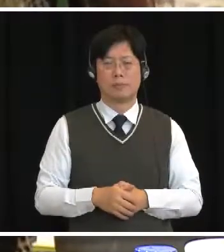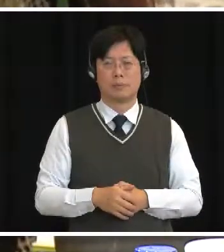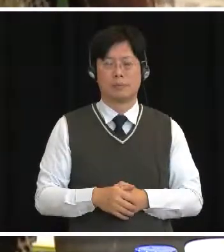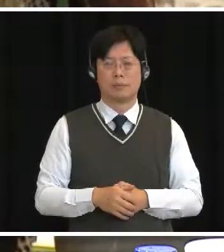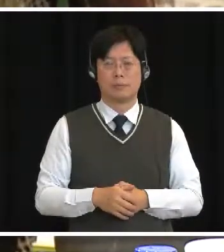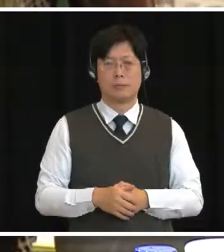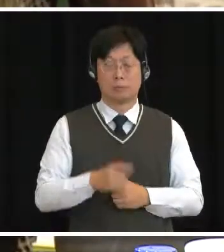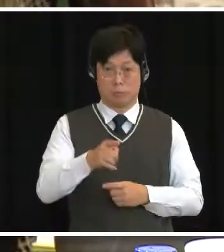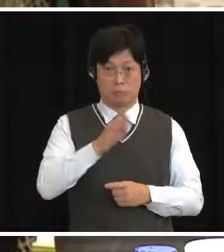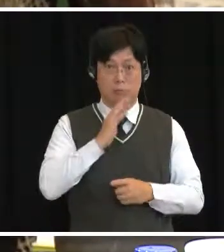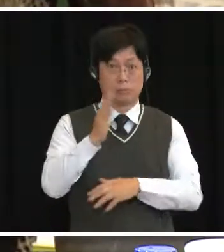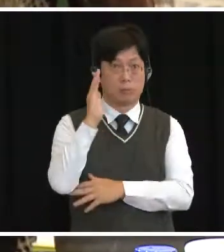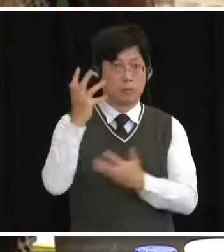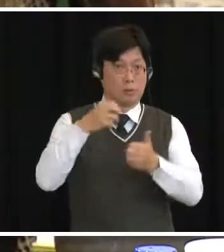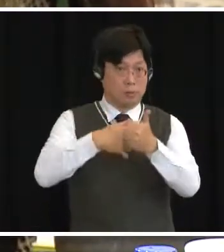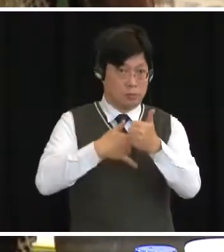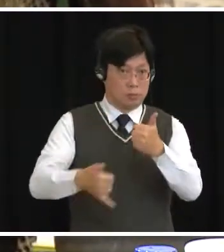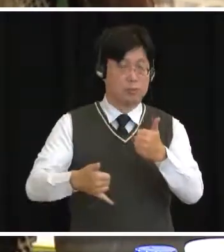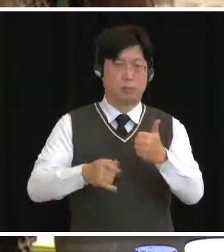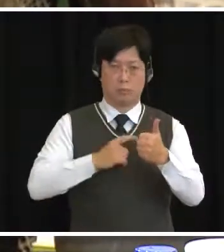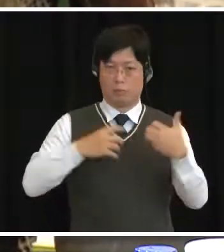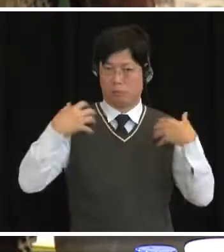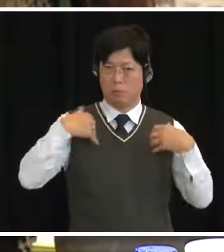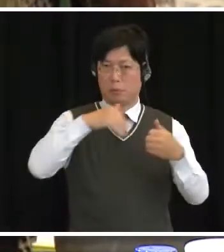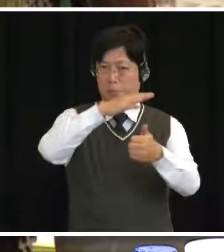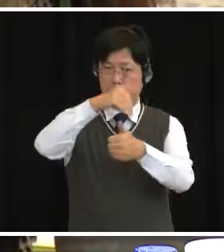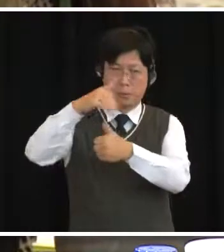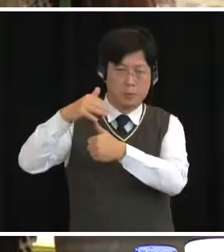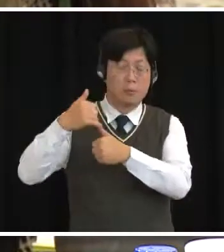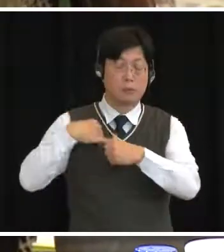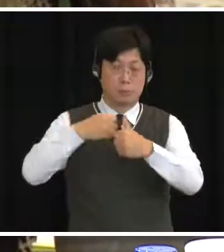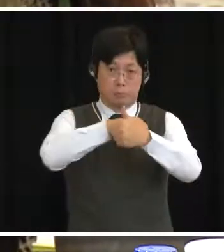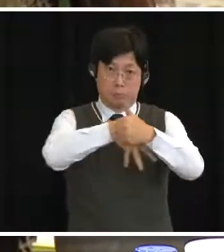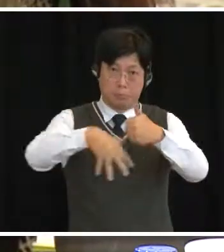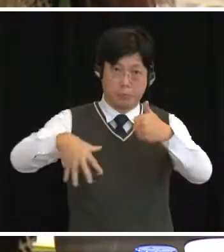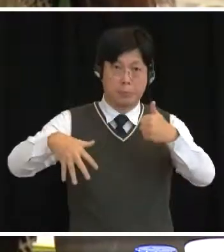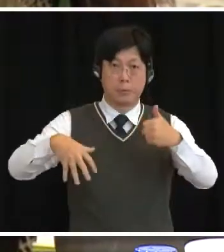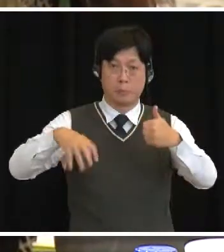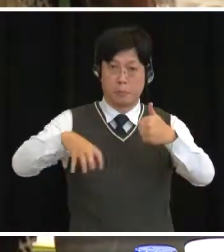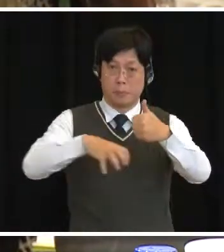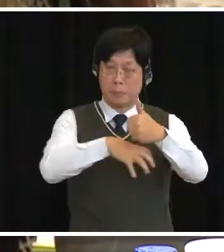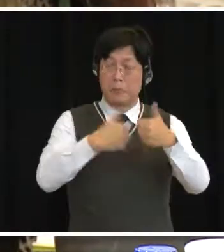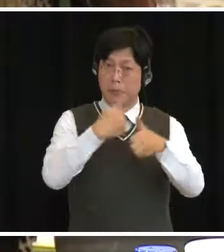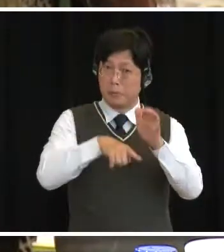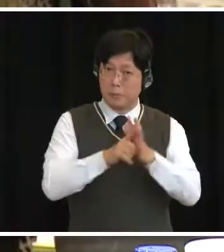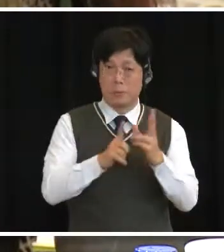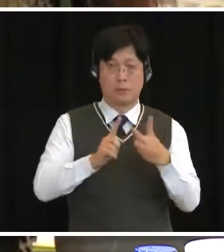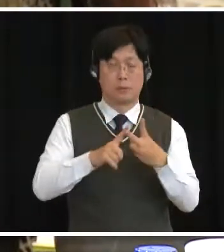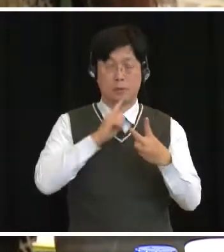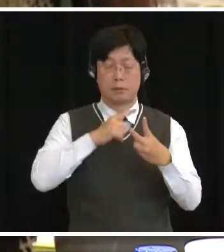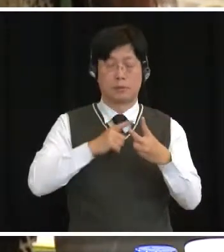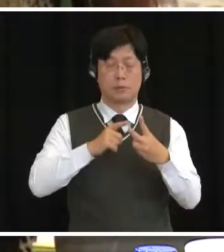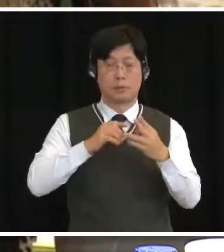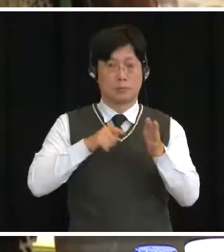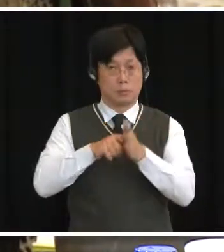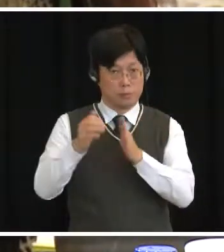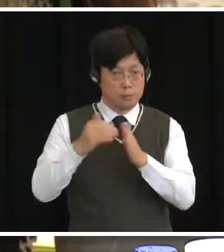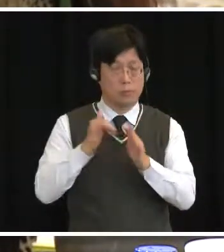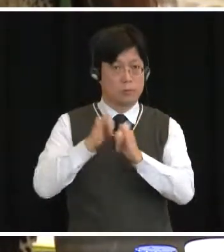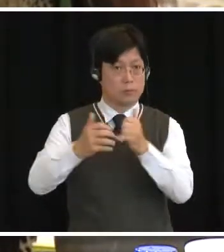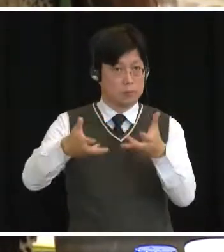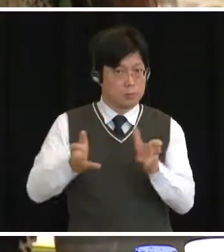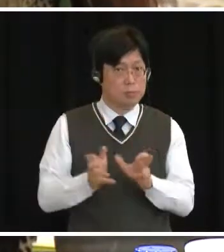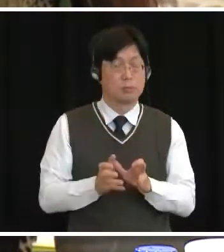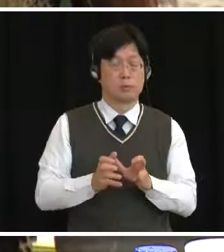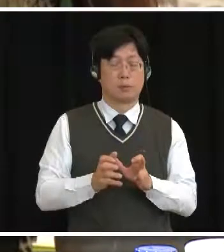promotional group or a promotional team for children's rights. So the minister without portfolio will